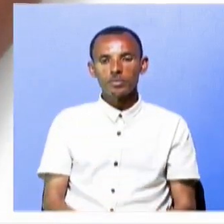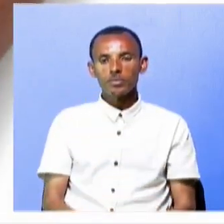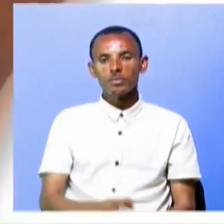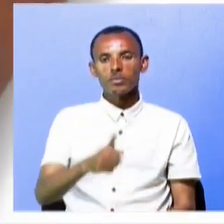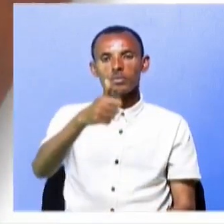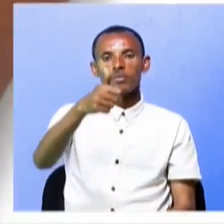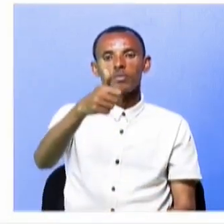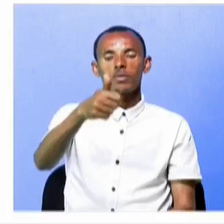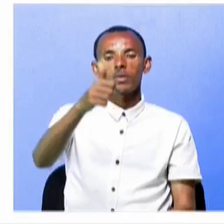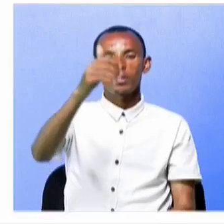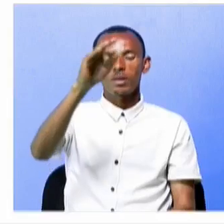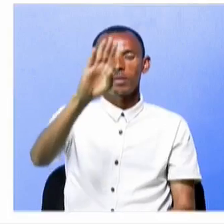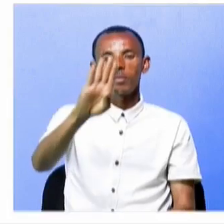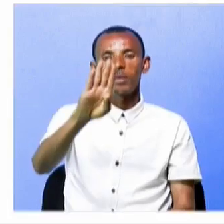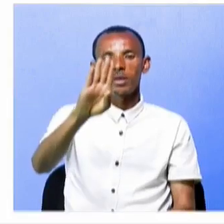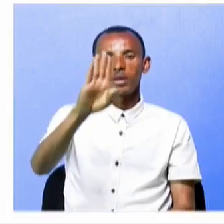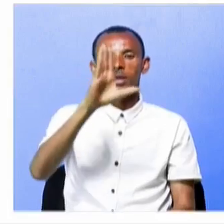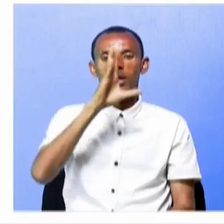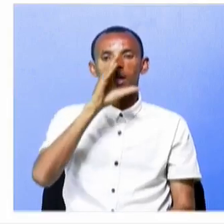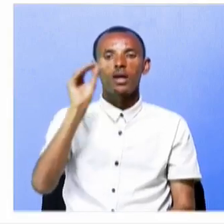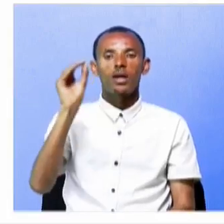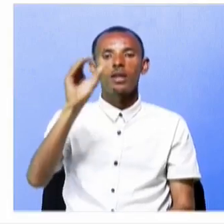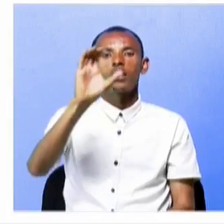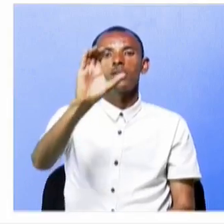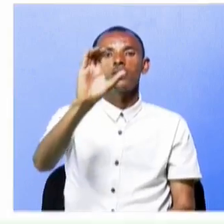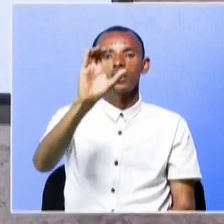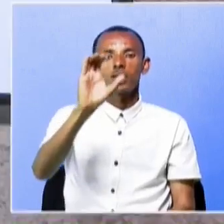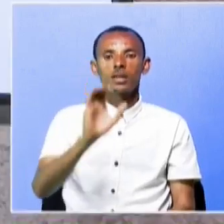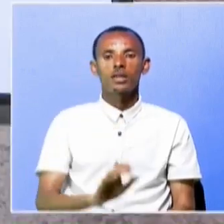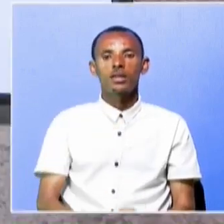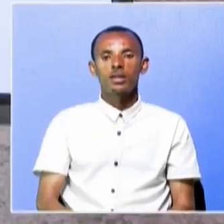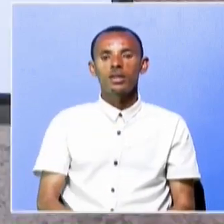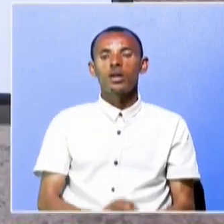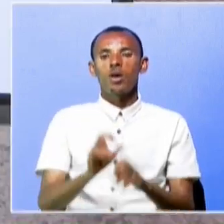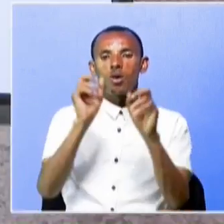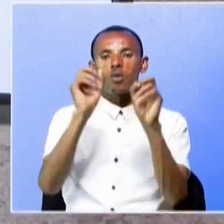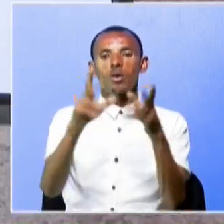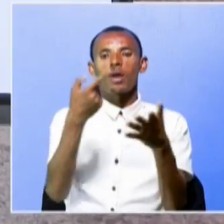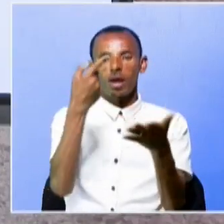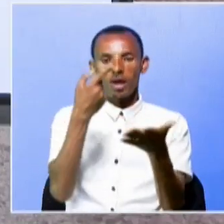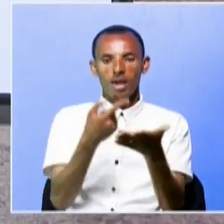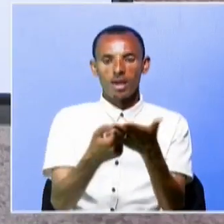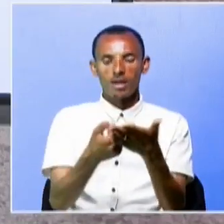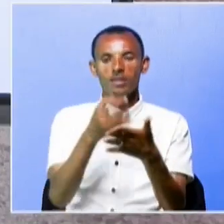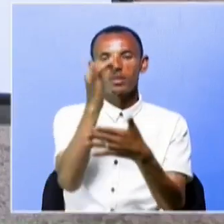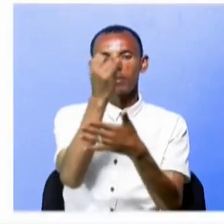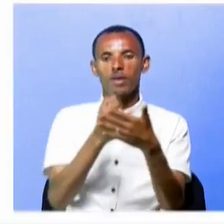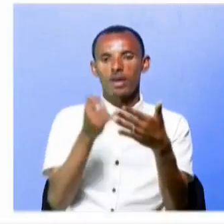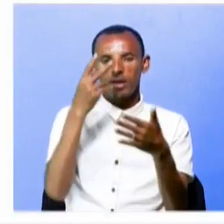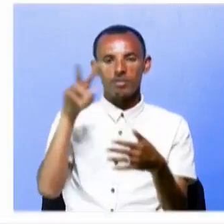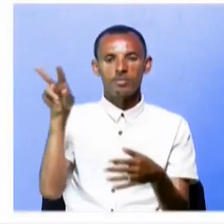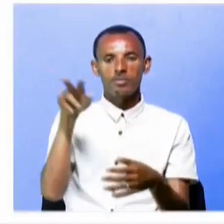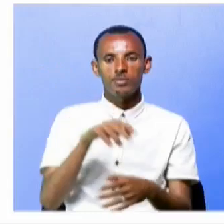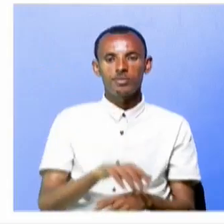A, B, and C. Okay, here is the figure. There